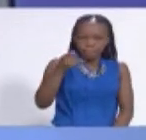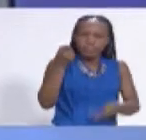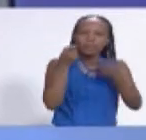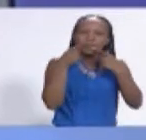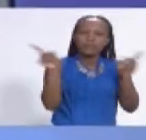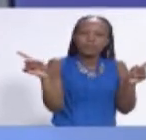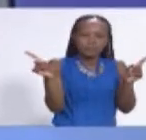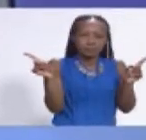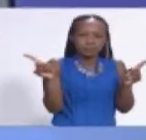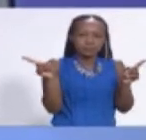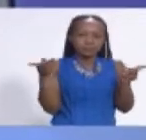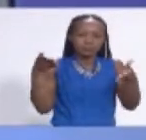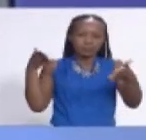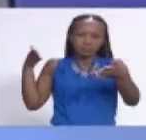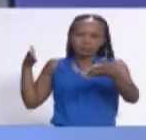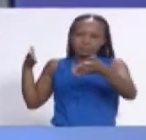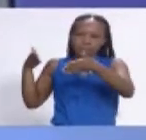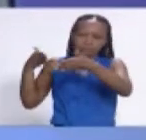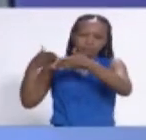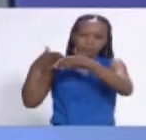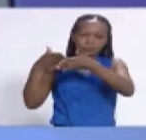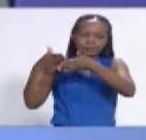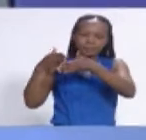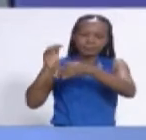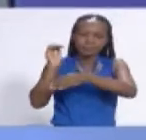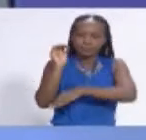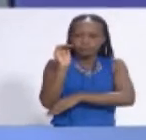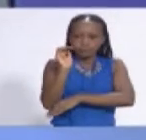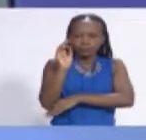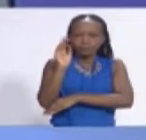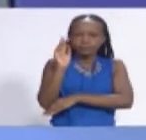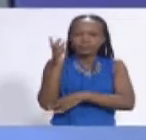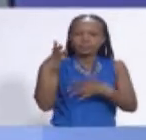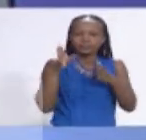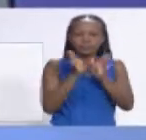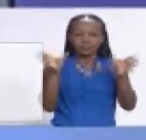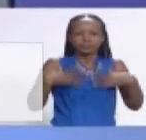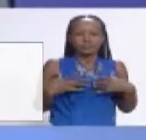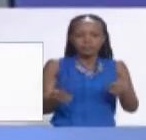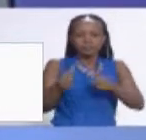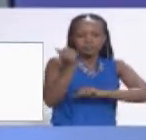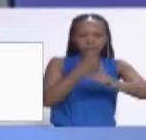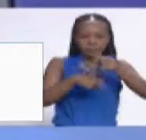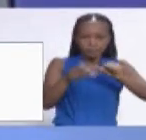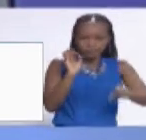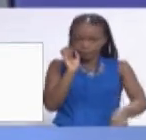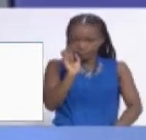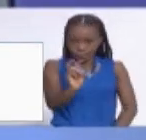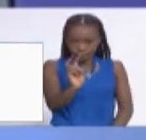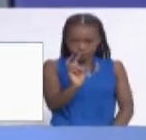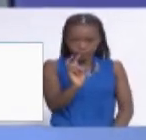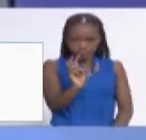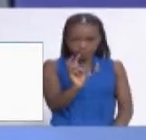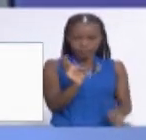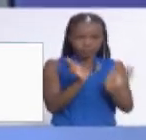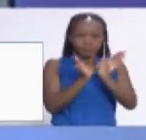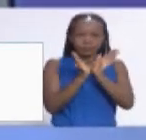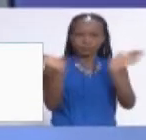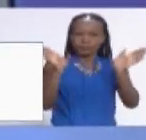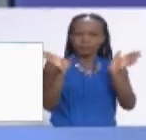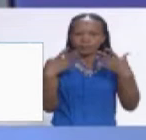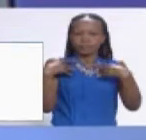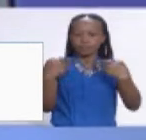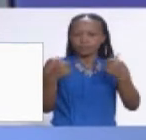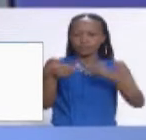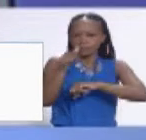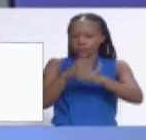he has invoked the Public Health Act. And of course, let's just take a look at some of the clauses of the Public Health Act and, of course, what